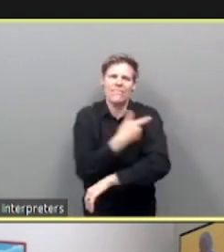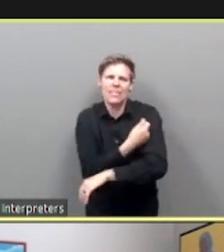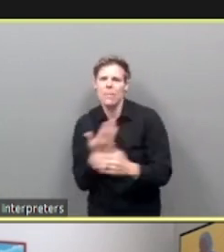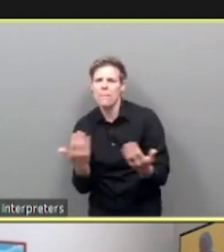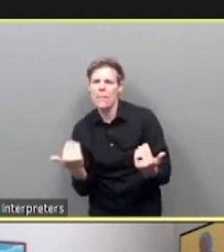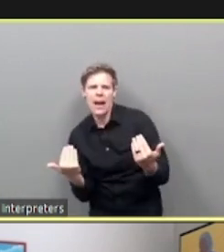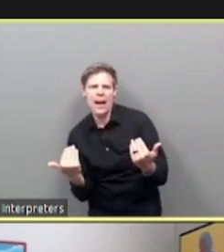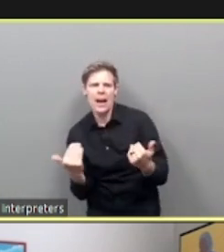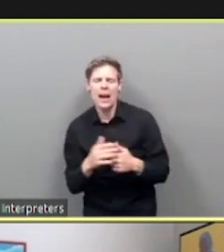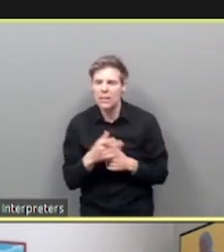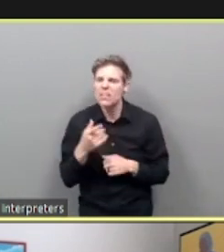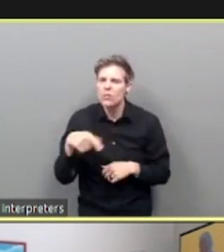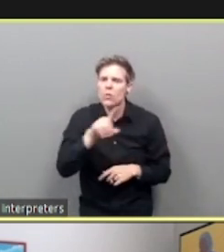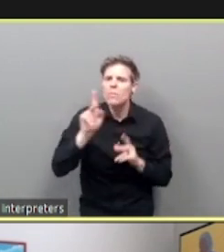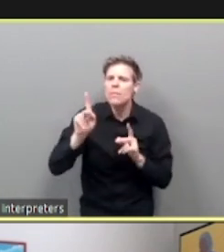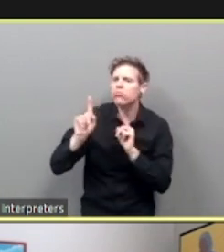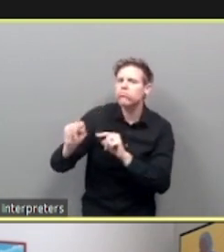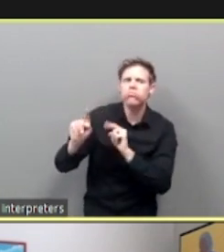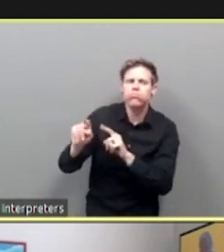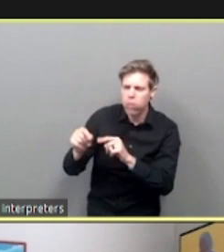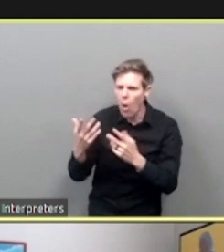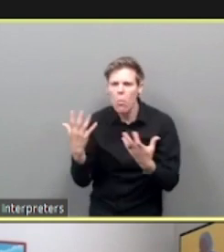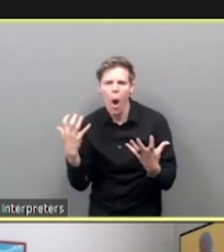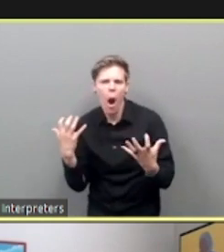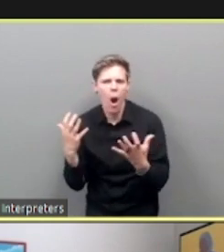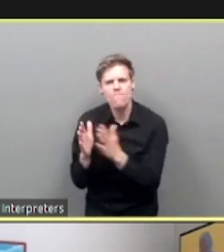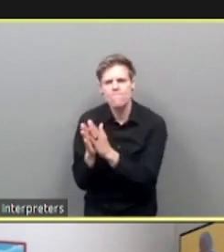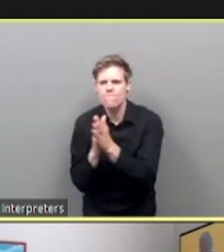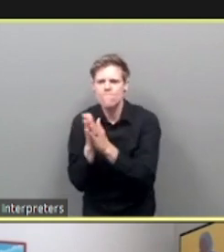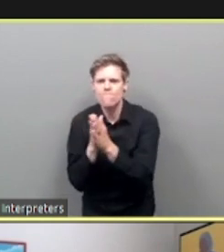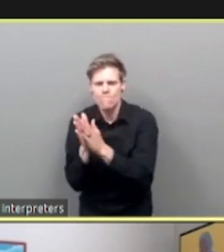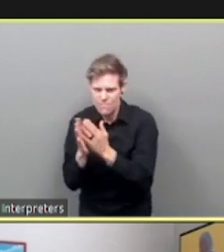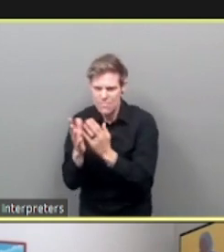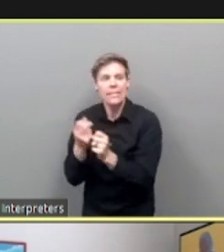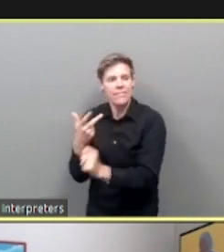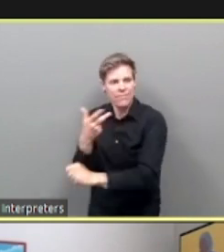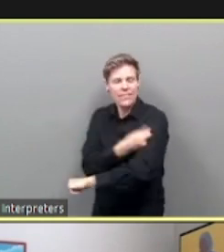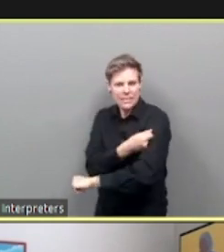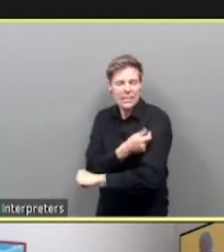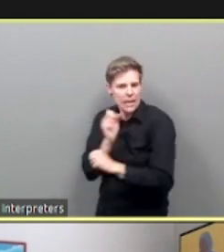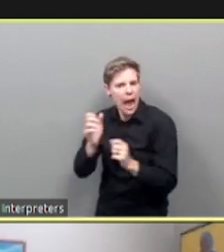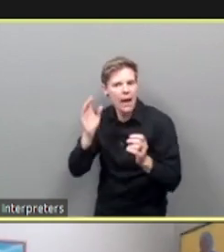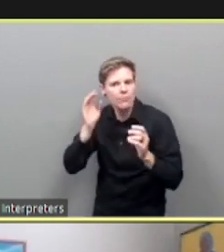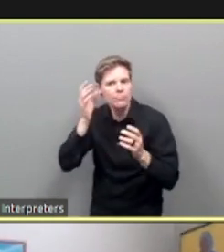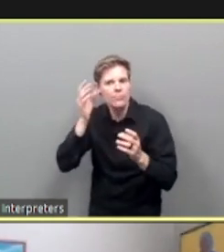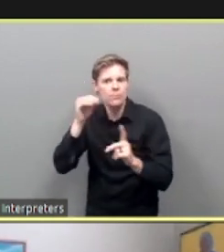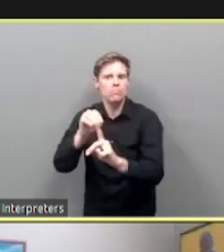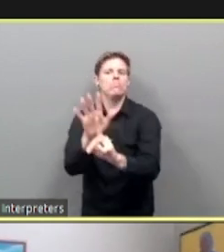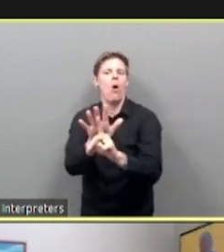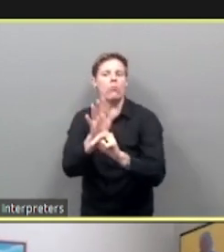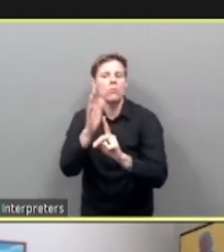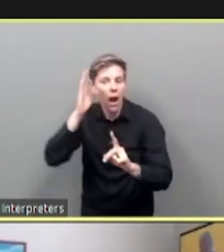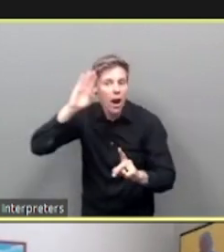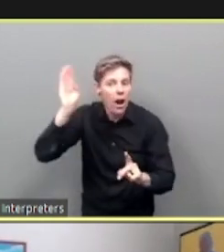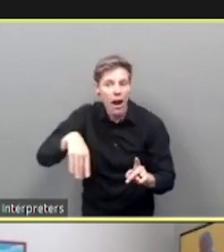or excited about visiting. That's kind of the idea of this. You wanted to go door to door and visit